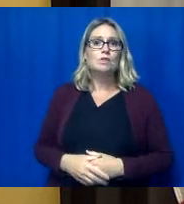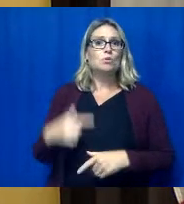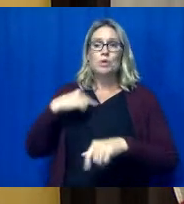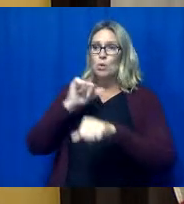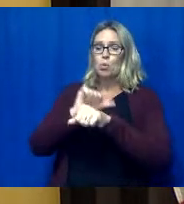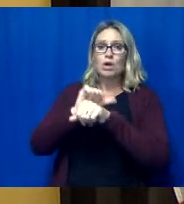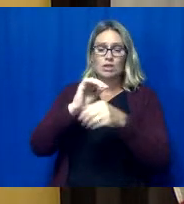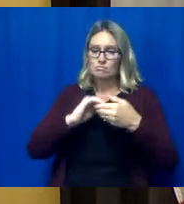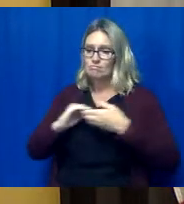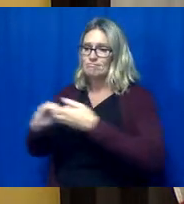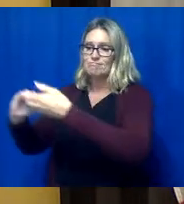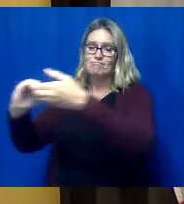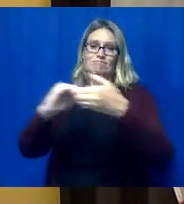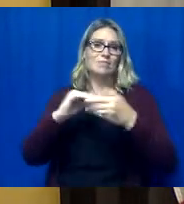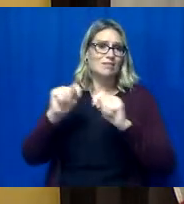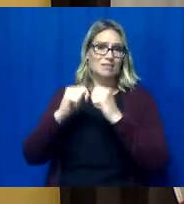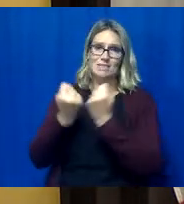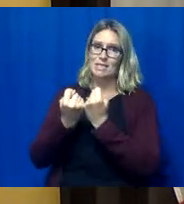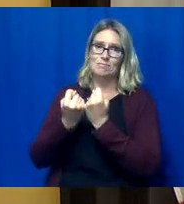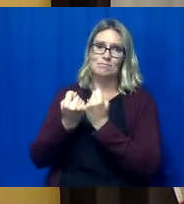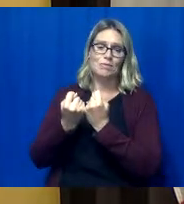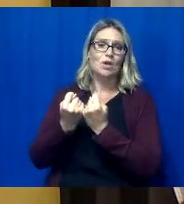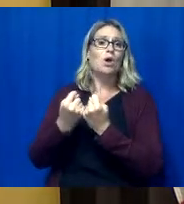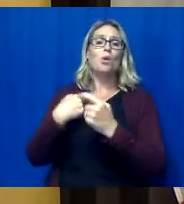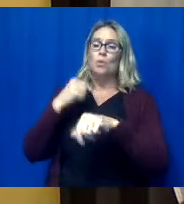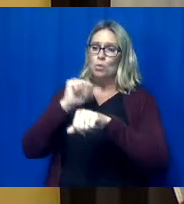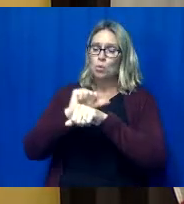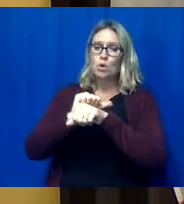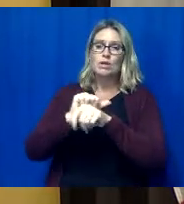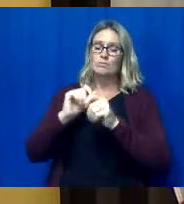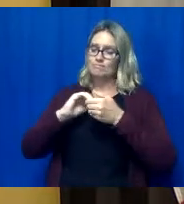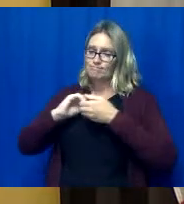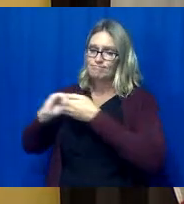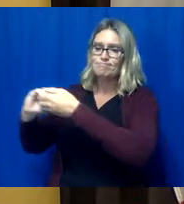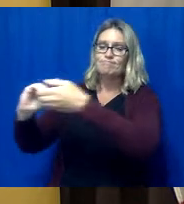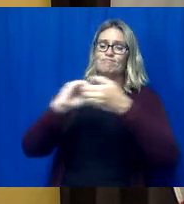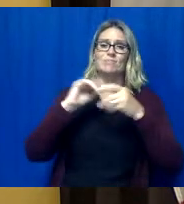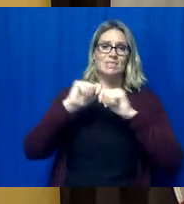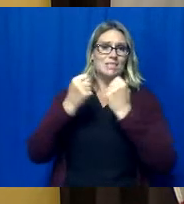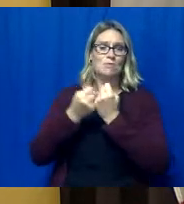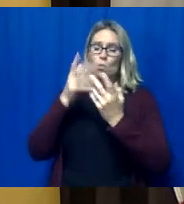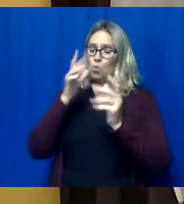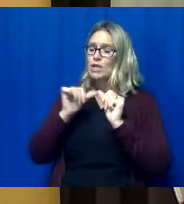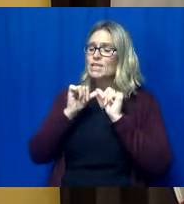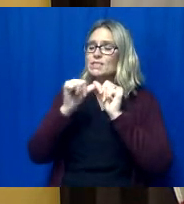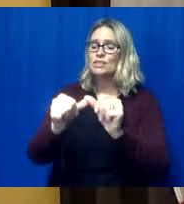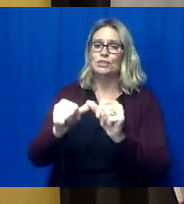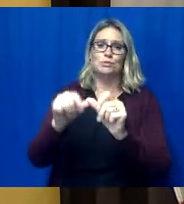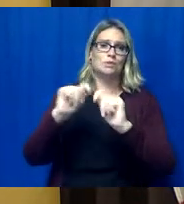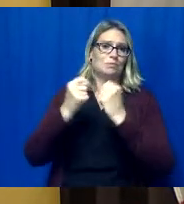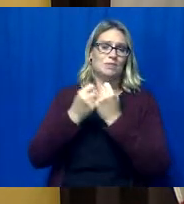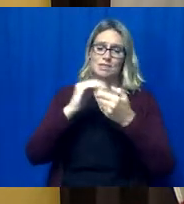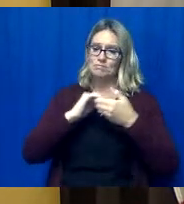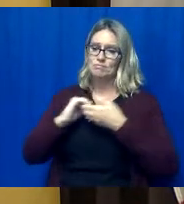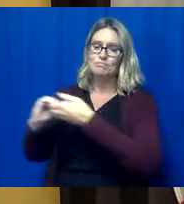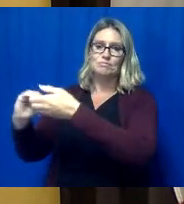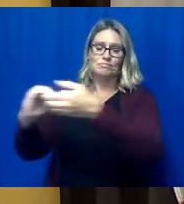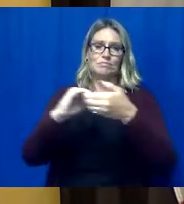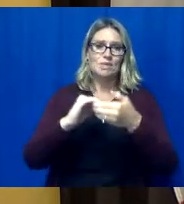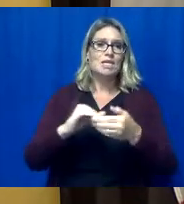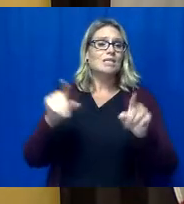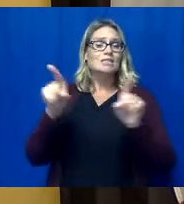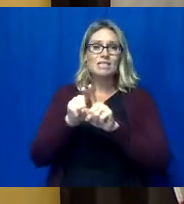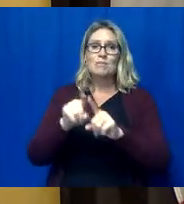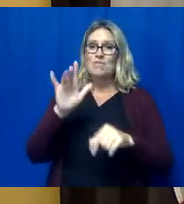pandemic, and we faced it together as all New Brunswickers, and we will continue to do that, and I'm confident, just as we've survived the first